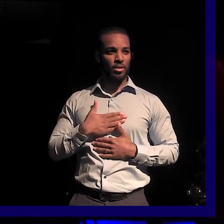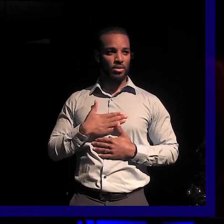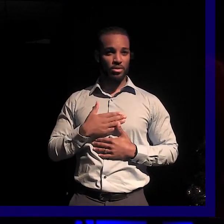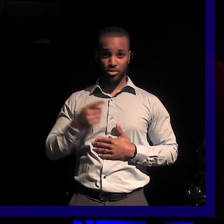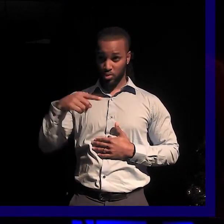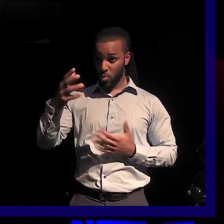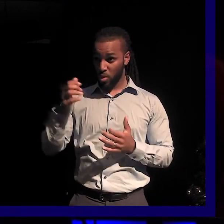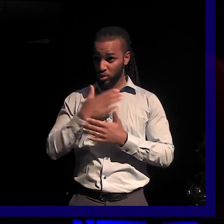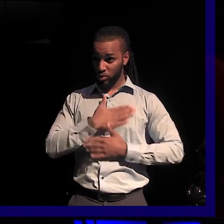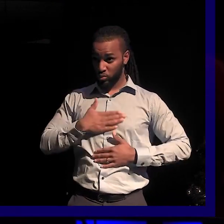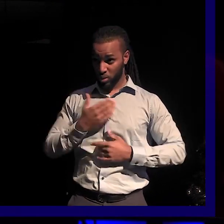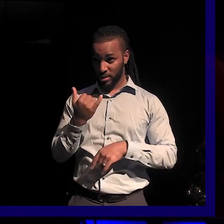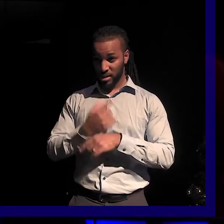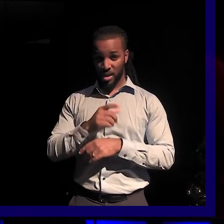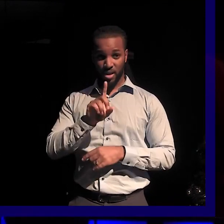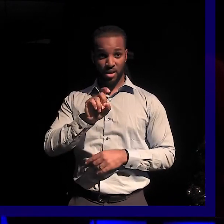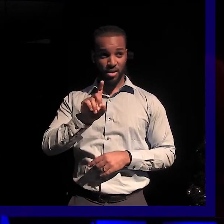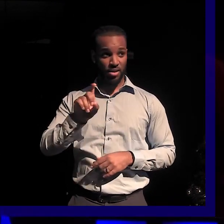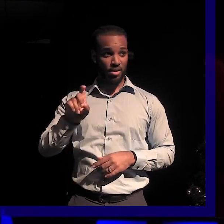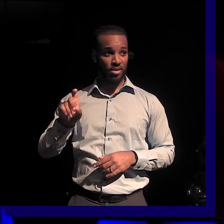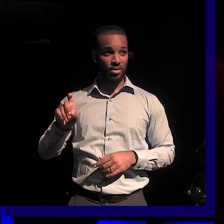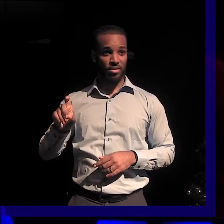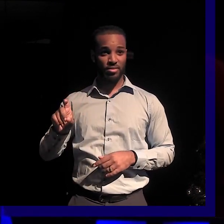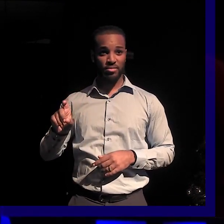Do you want some joy today?